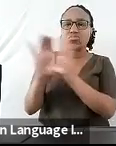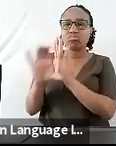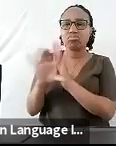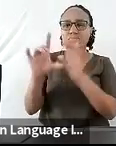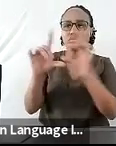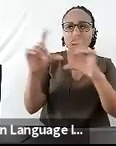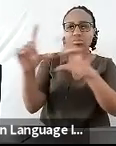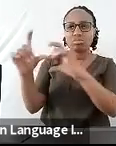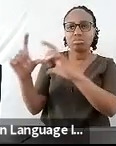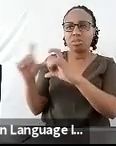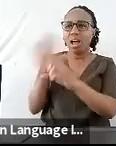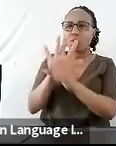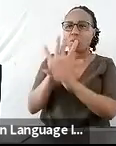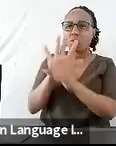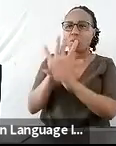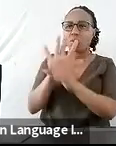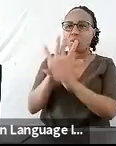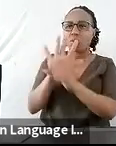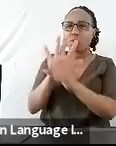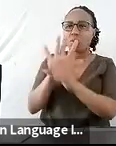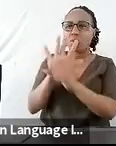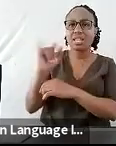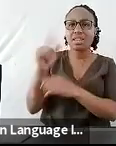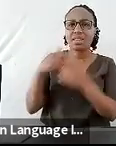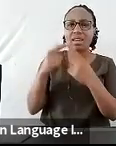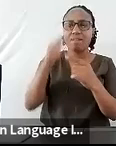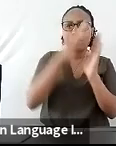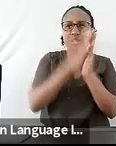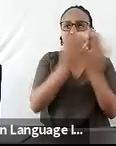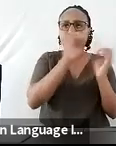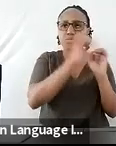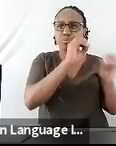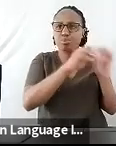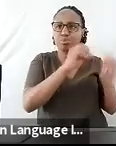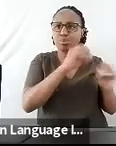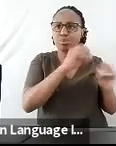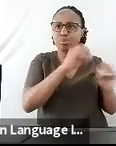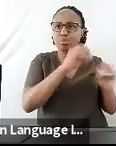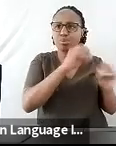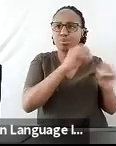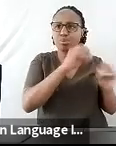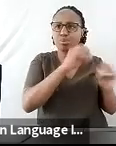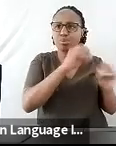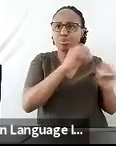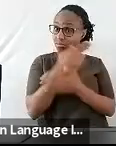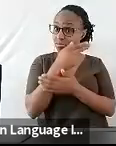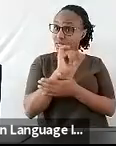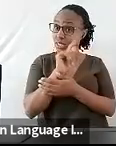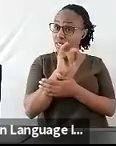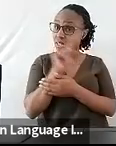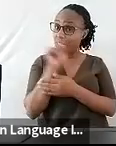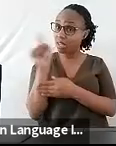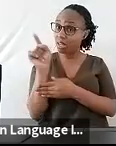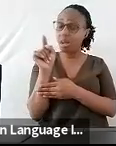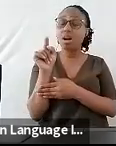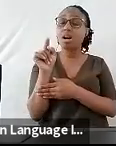put them on my Facebook account, and my friends would be like, that's Haiti? Like, yeah, Haiti's a Caribbean island. The beaches are stunning.